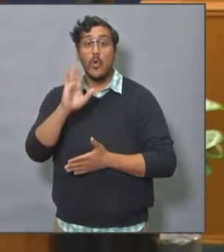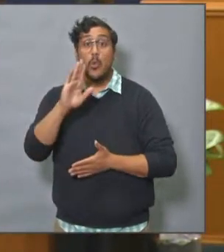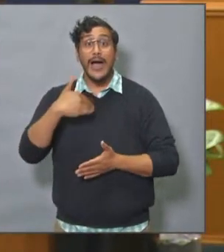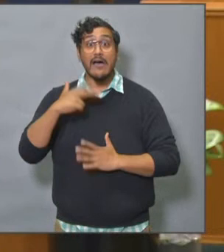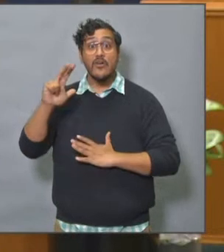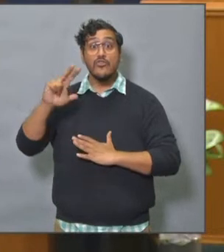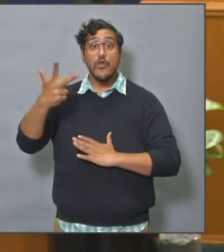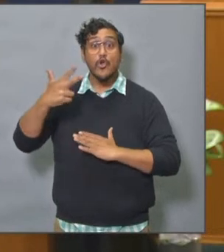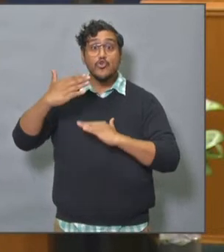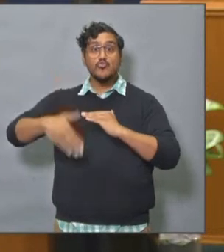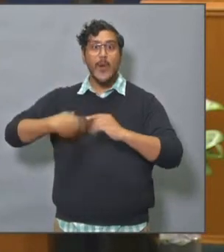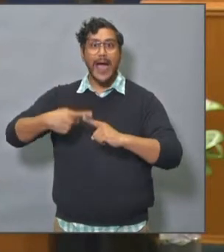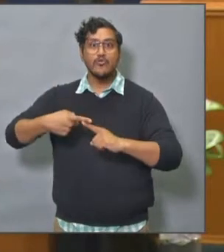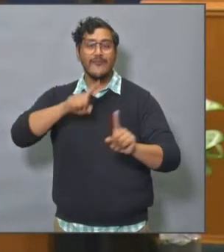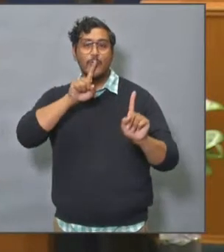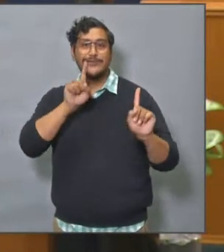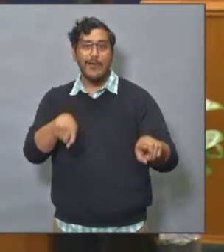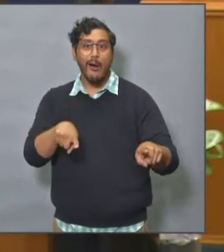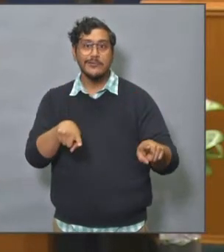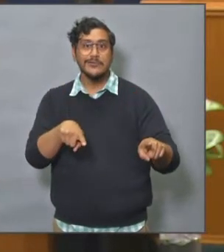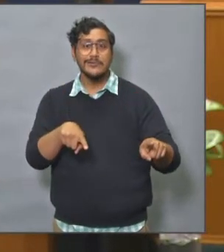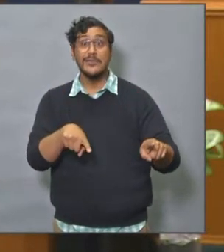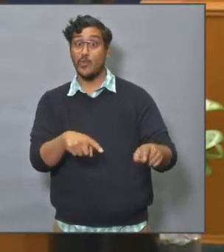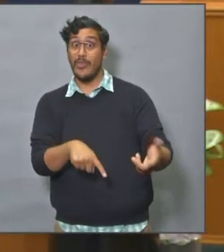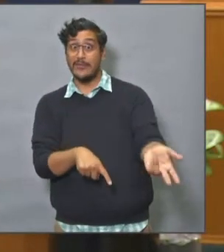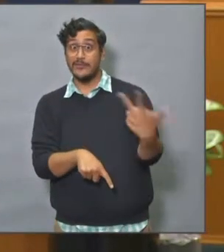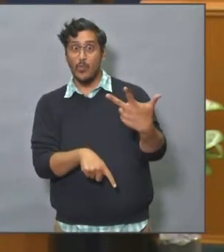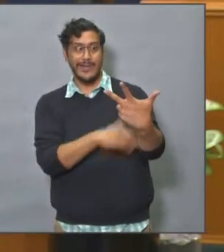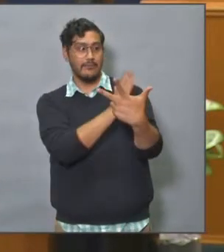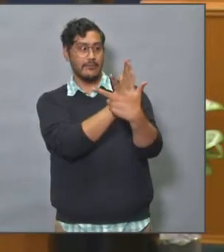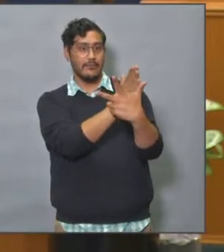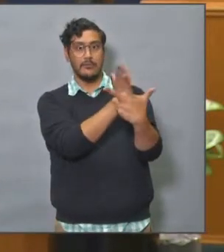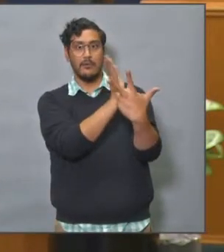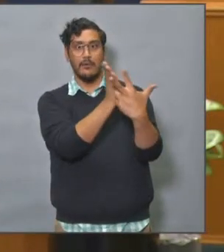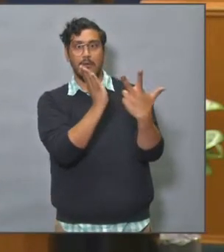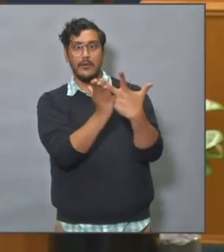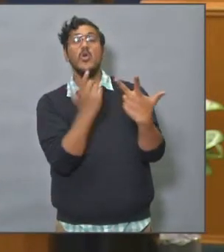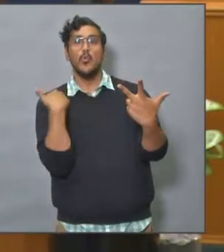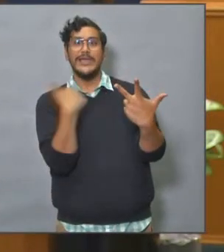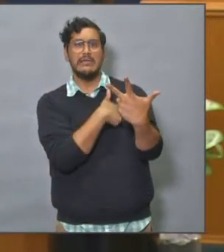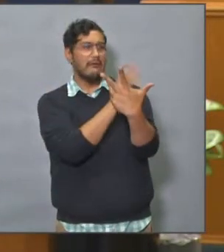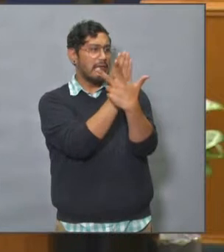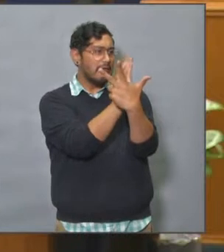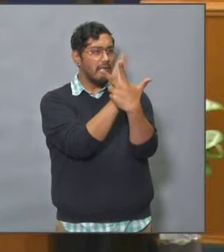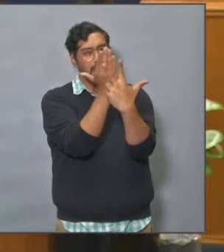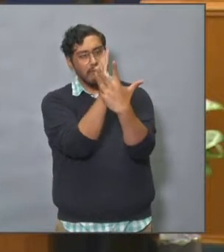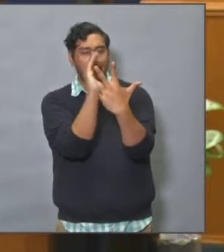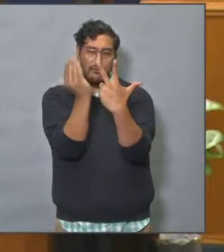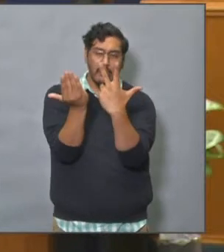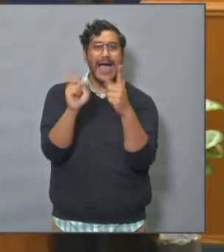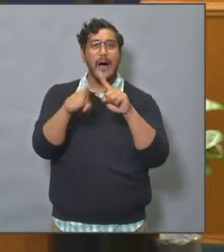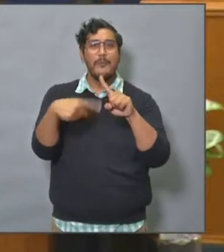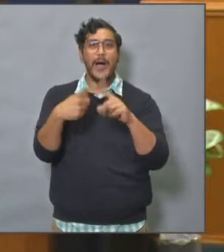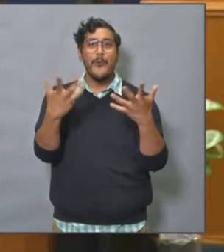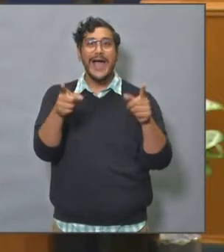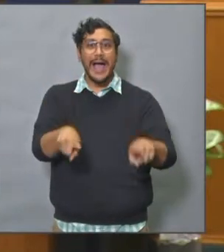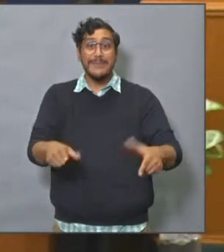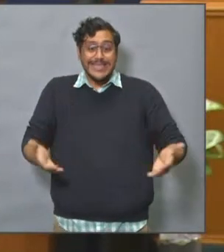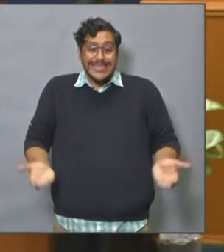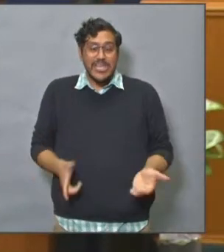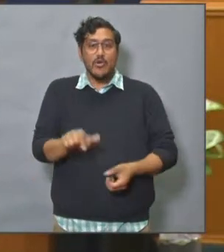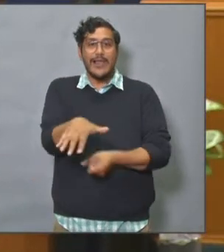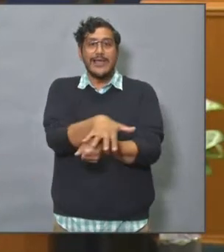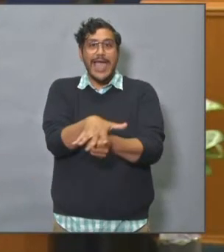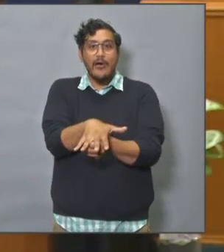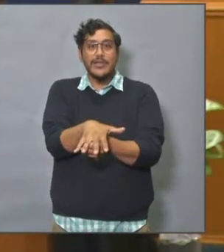think, again, allows us to do some comparison with what we're seeing here in LA County and what's been seen in other places that are doing